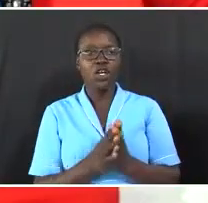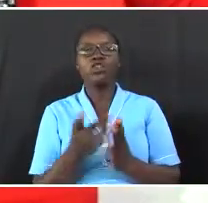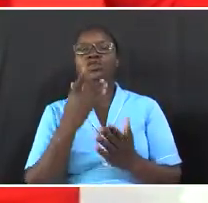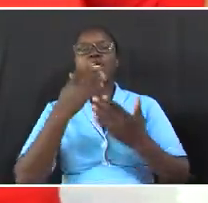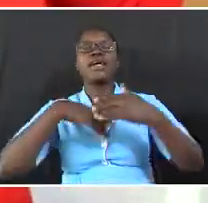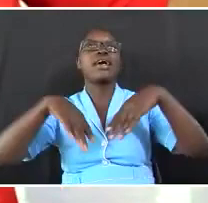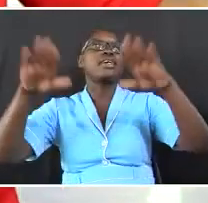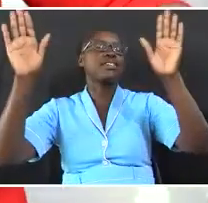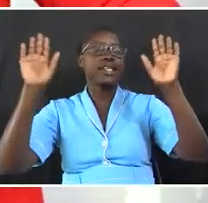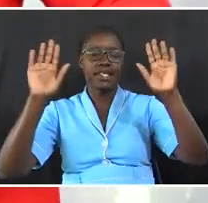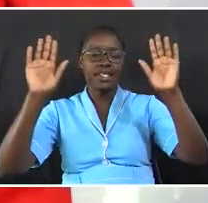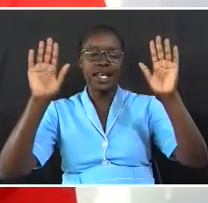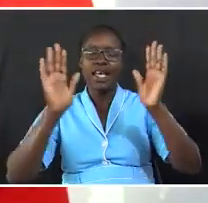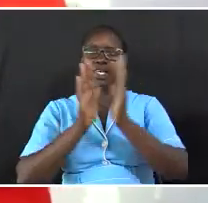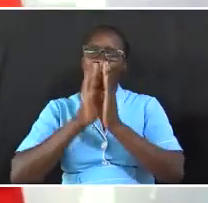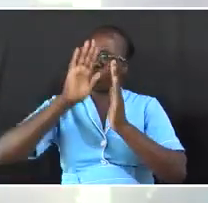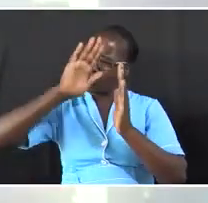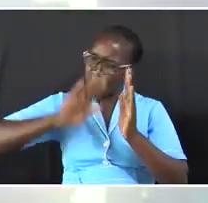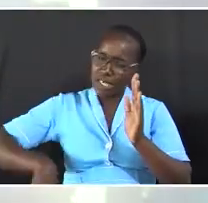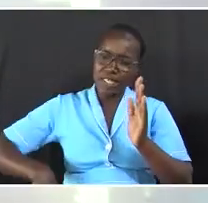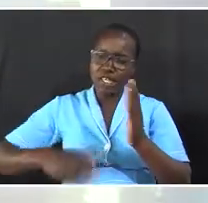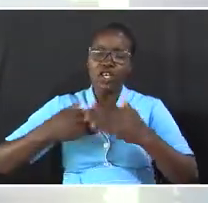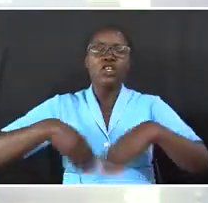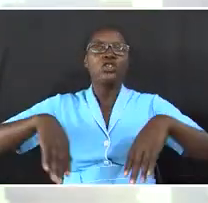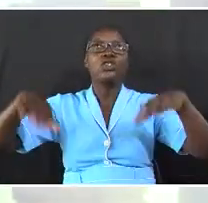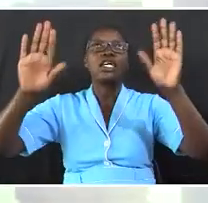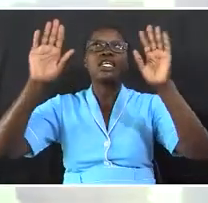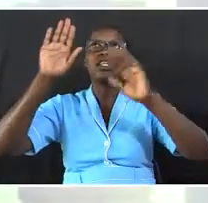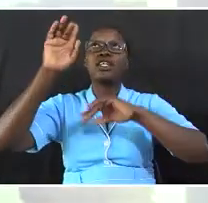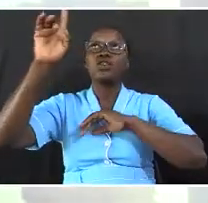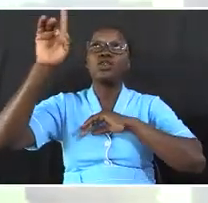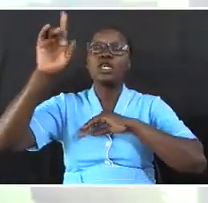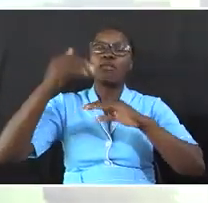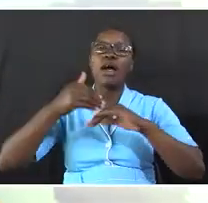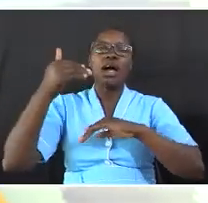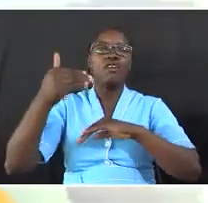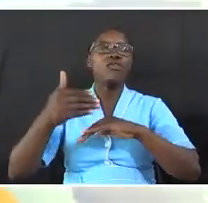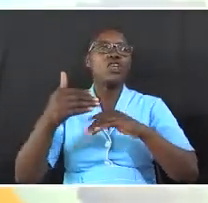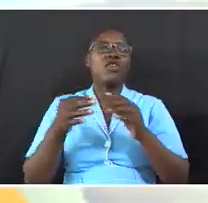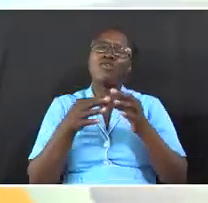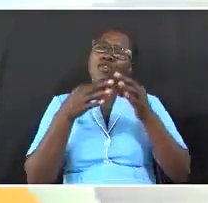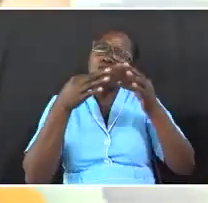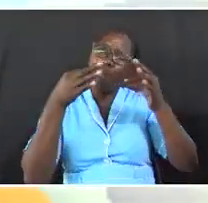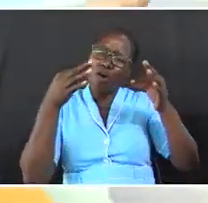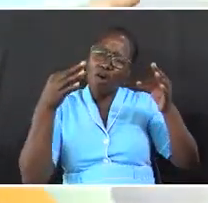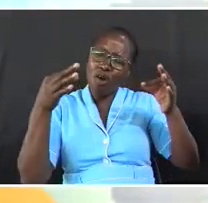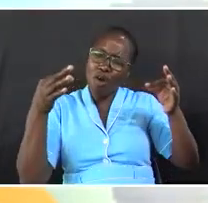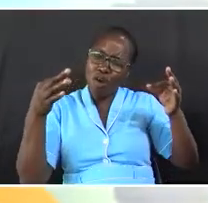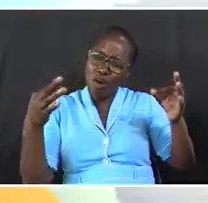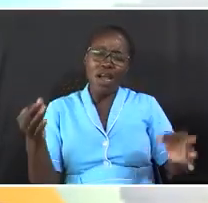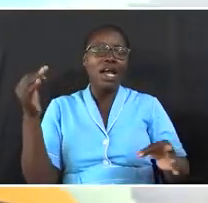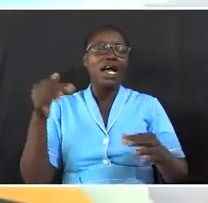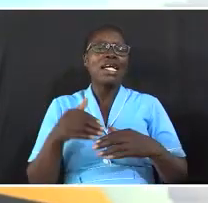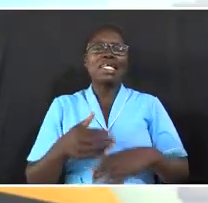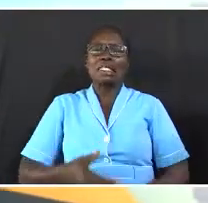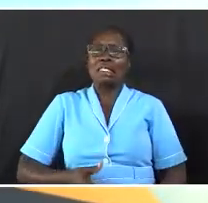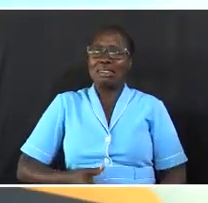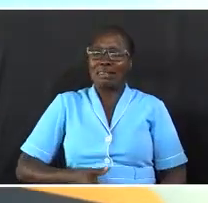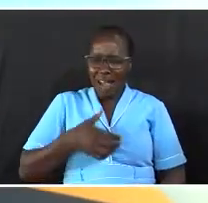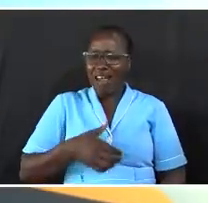surrender. It will be too late to surrender to him after you have taken so long getting